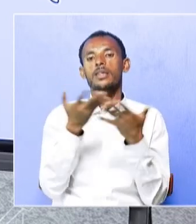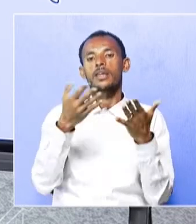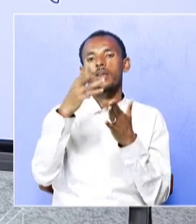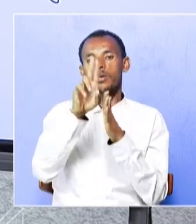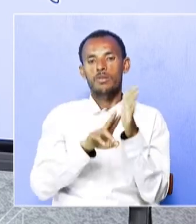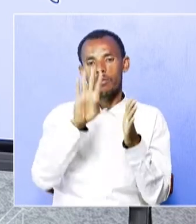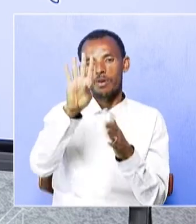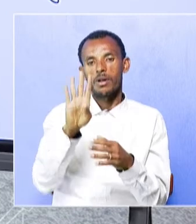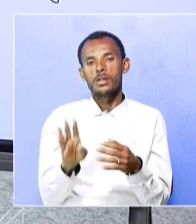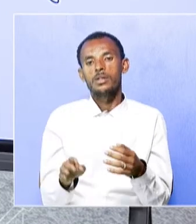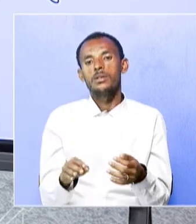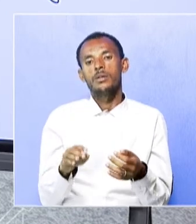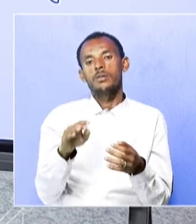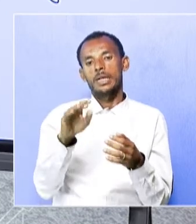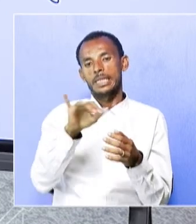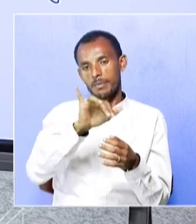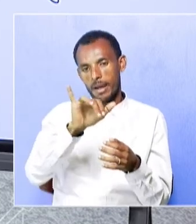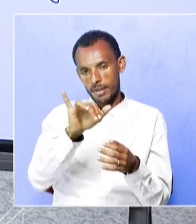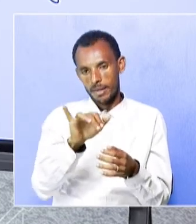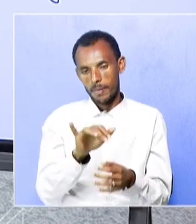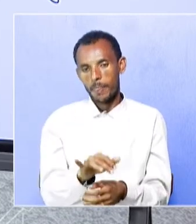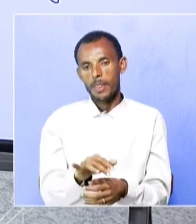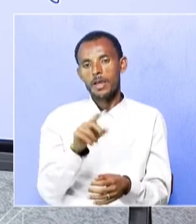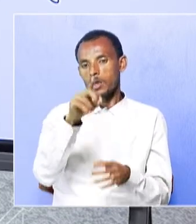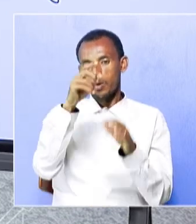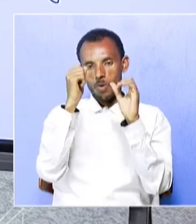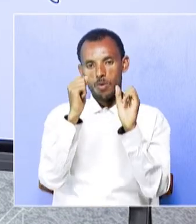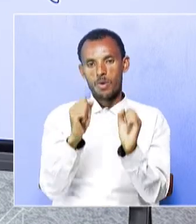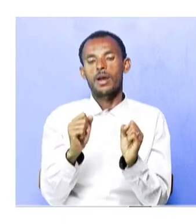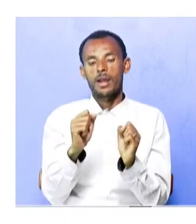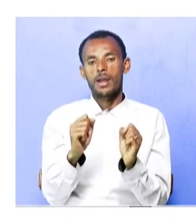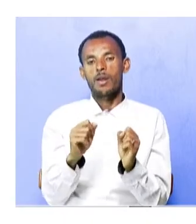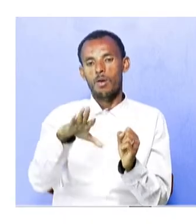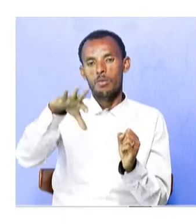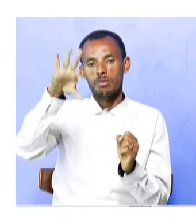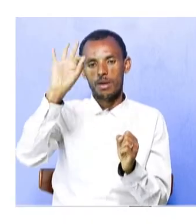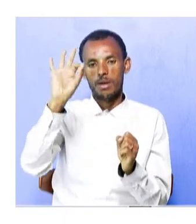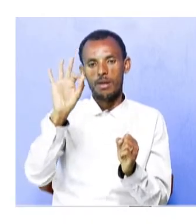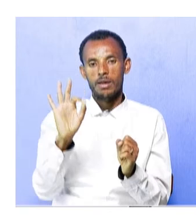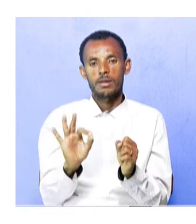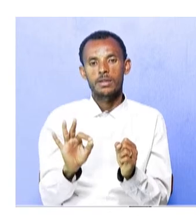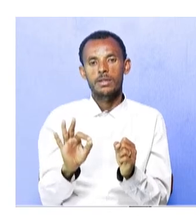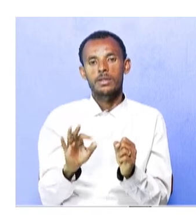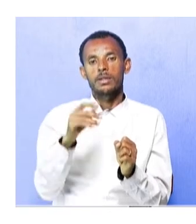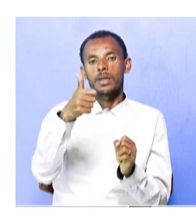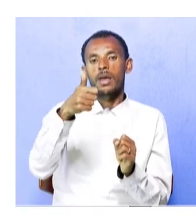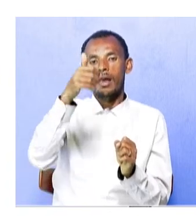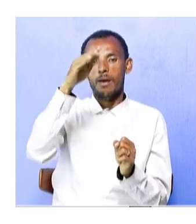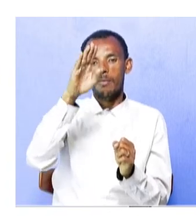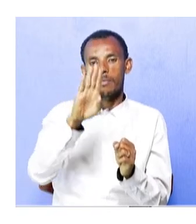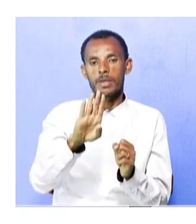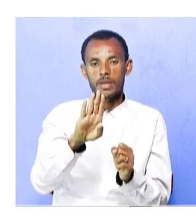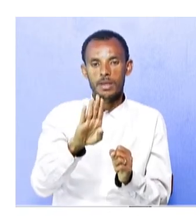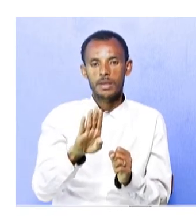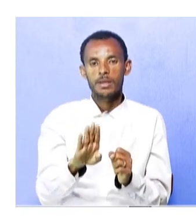unit. So by similarity, you can obtain AB,